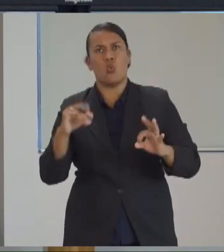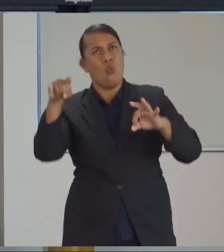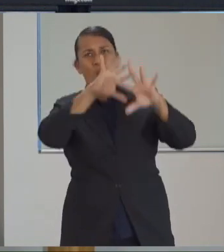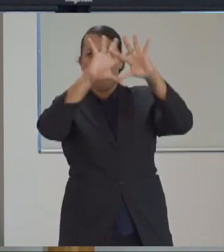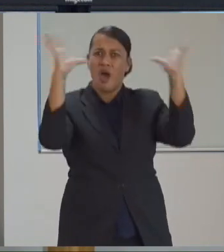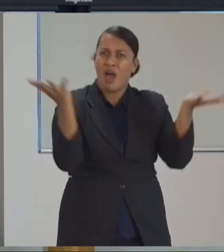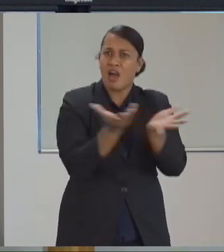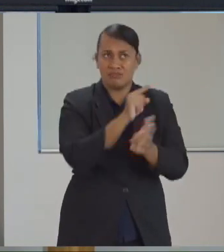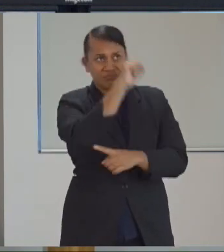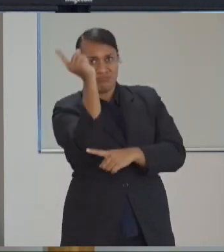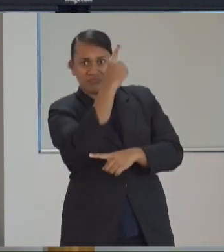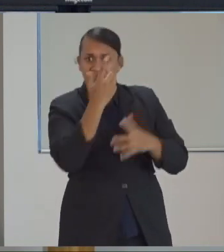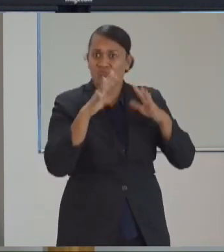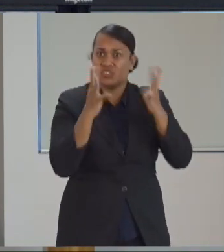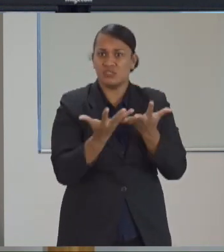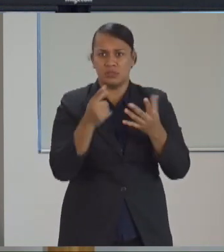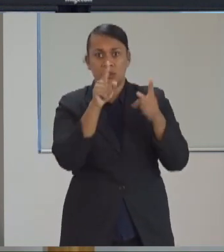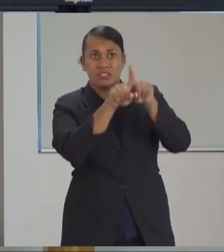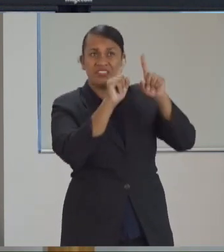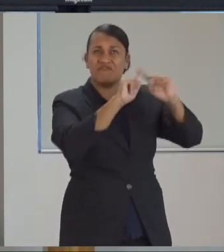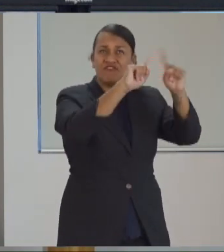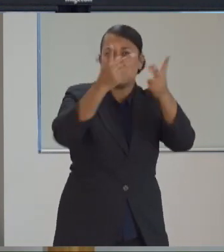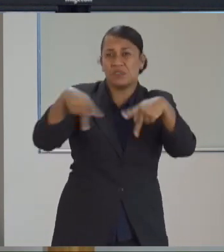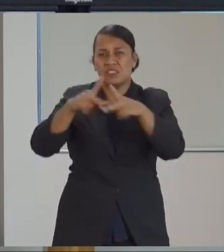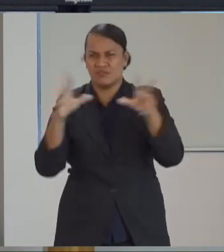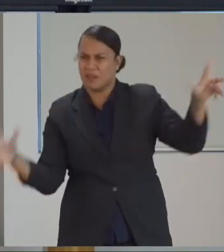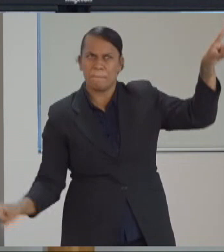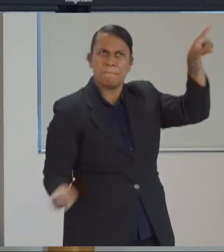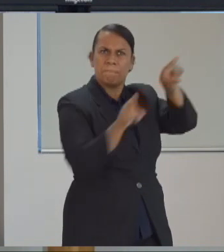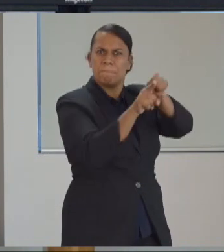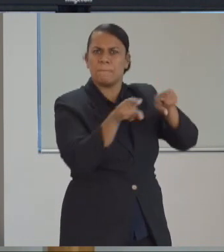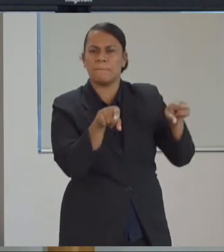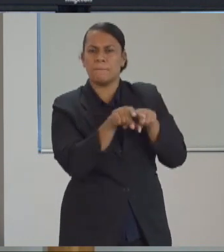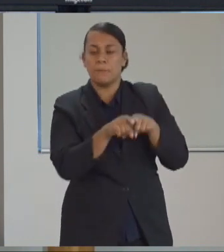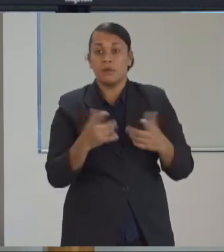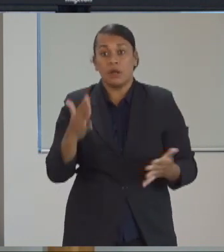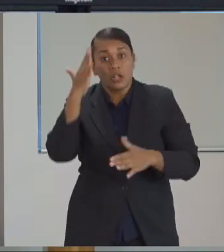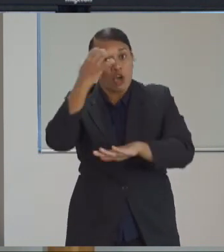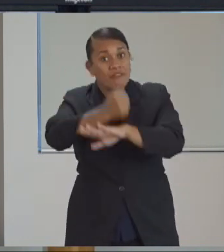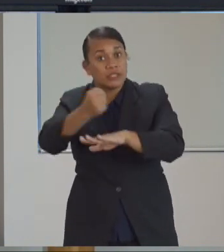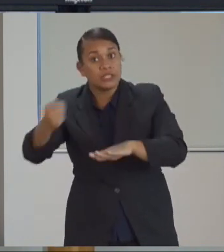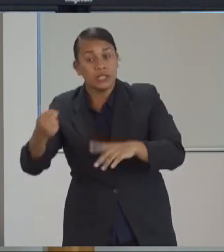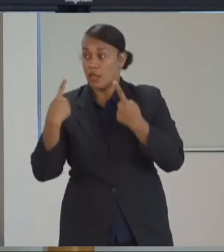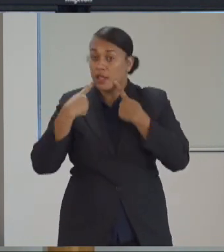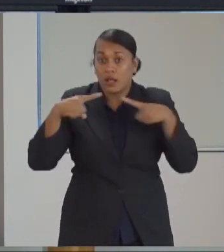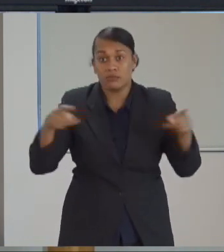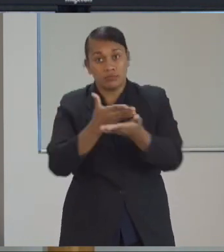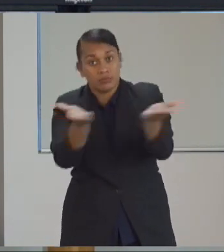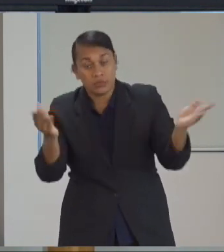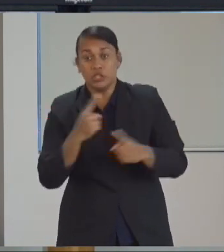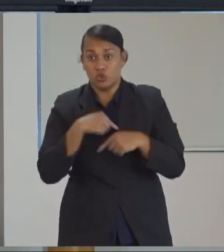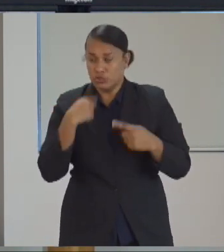world, similar health protection directives have been announced by heads of government. This is done to ensure